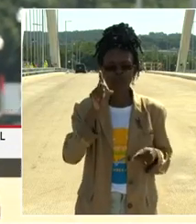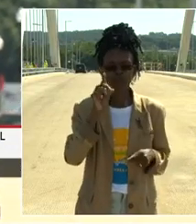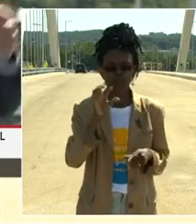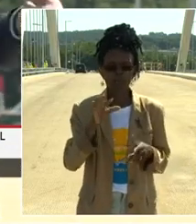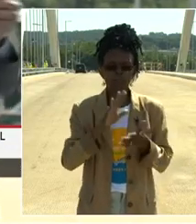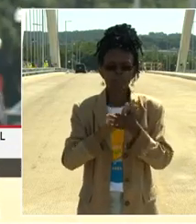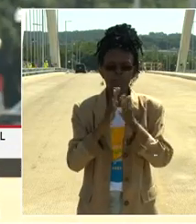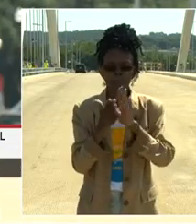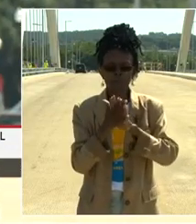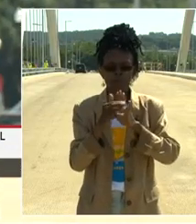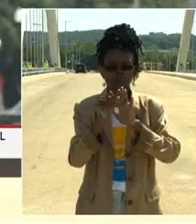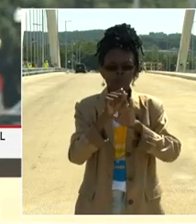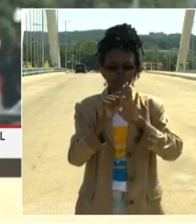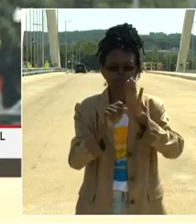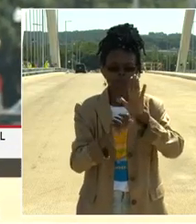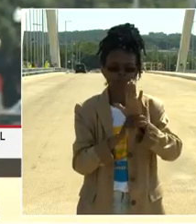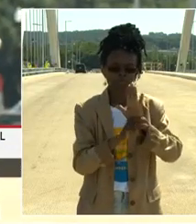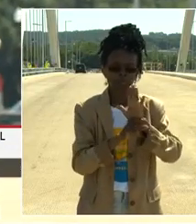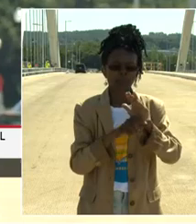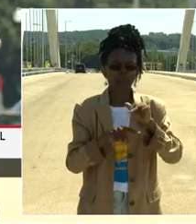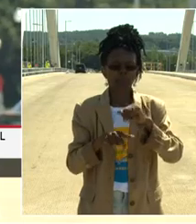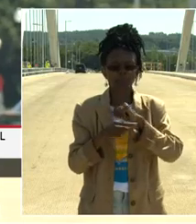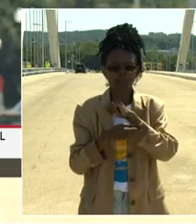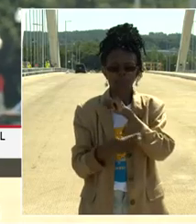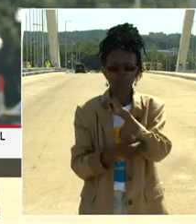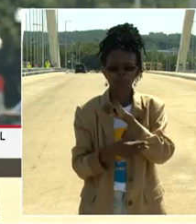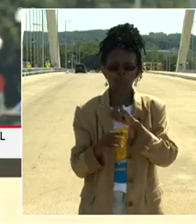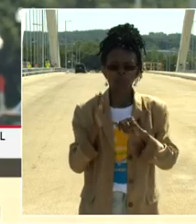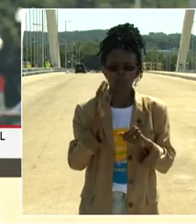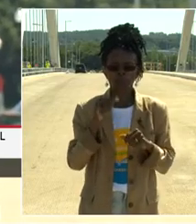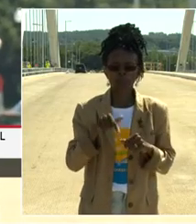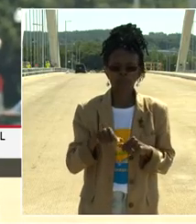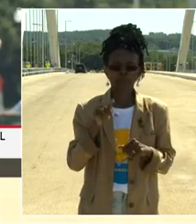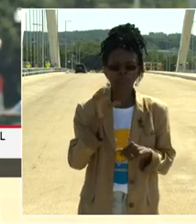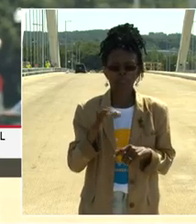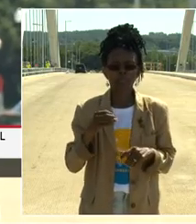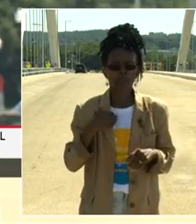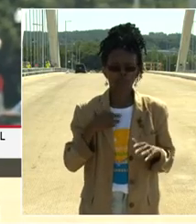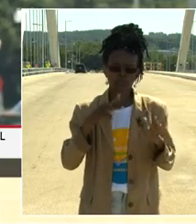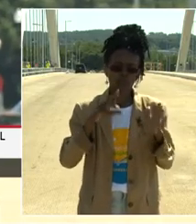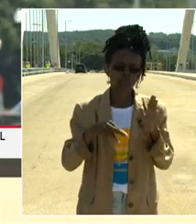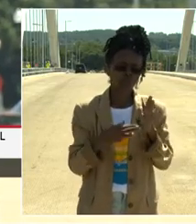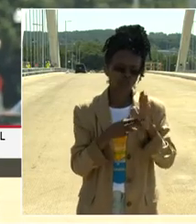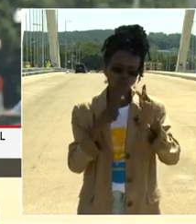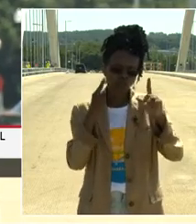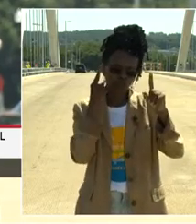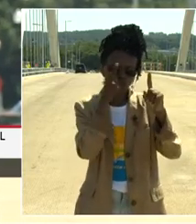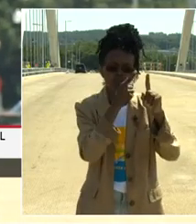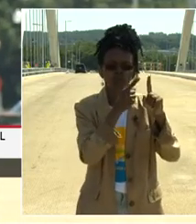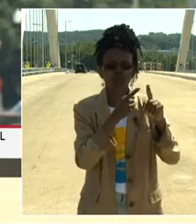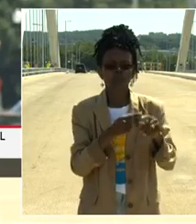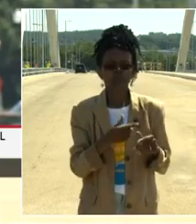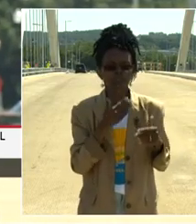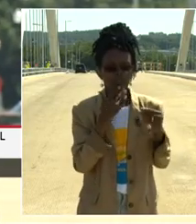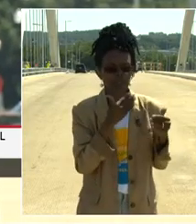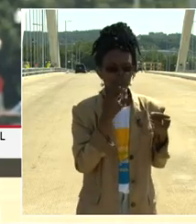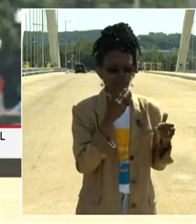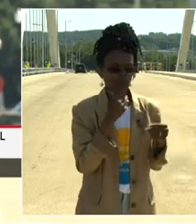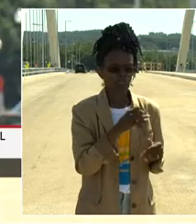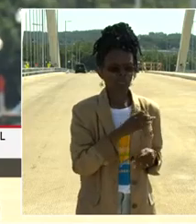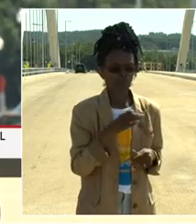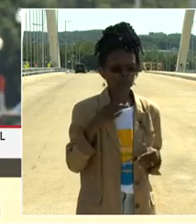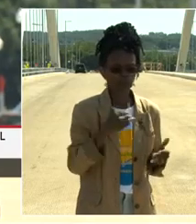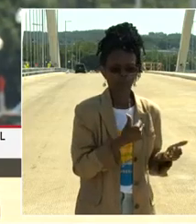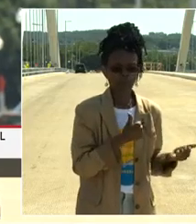to my fellow state senators, Vince Gray, Anita Bonds, and Trayon White, thank you very much. And then also to the men and